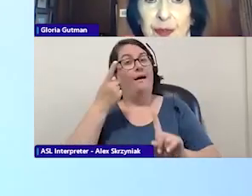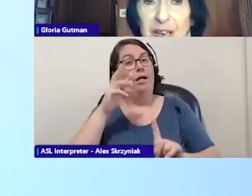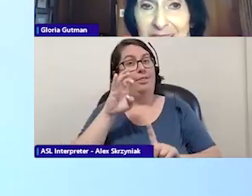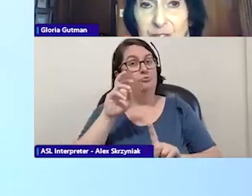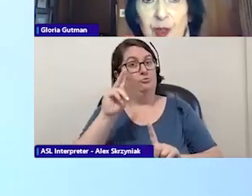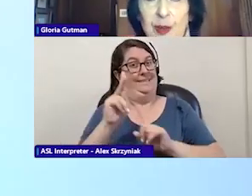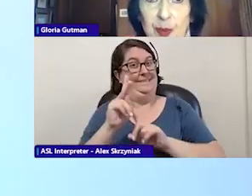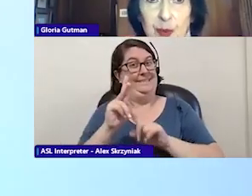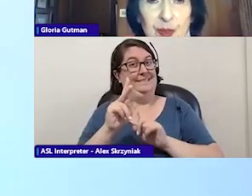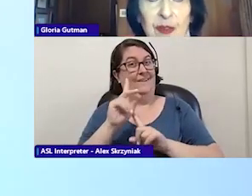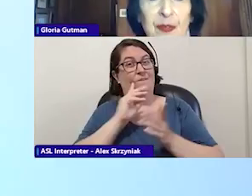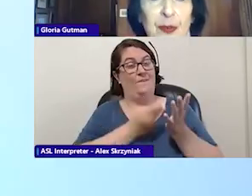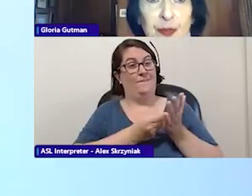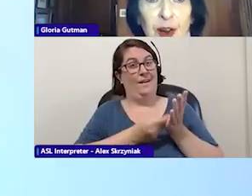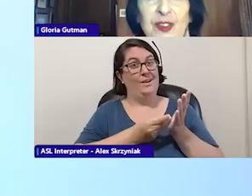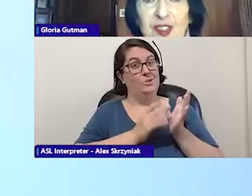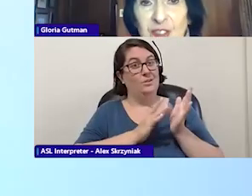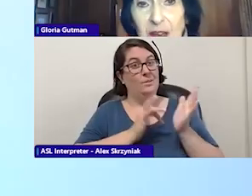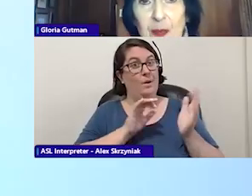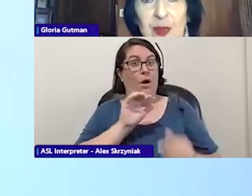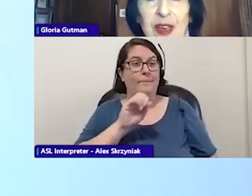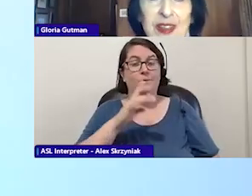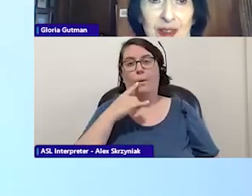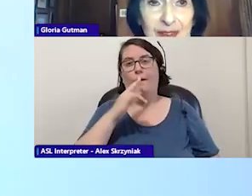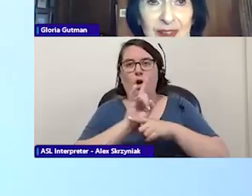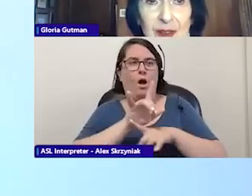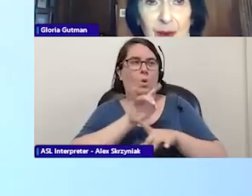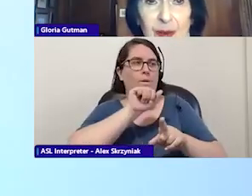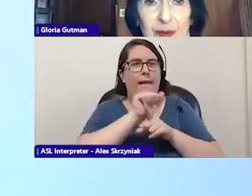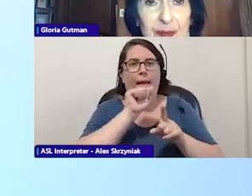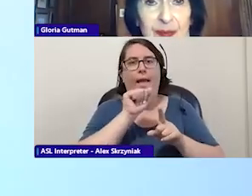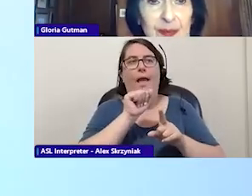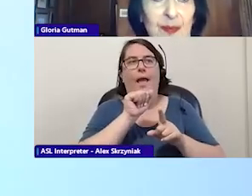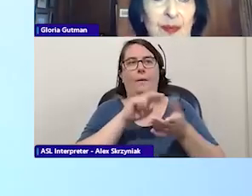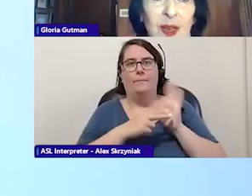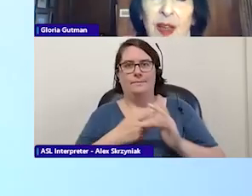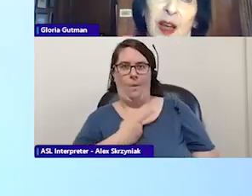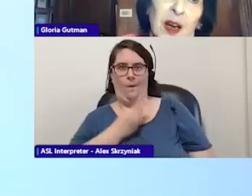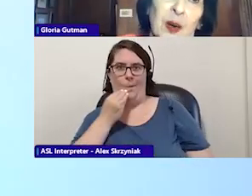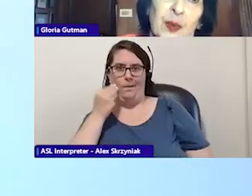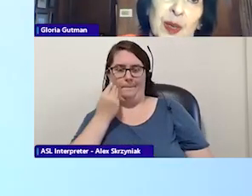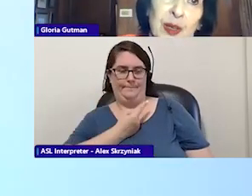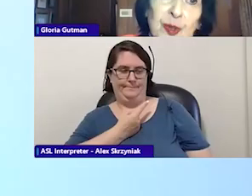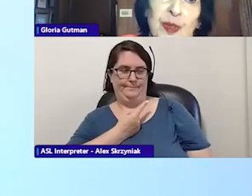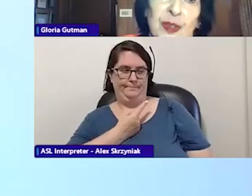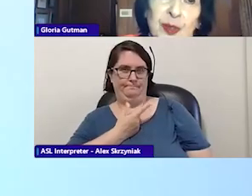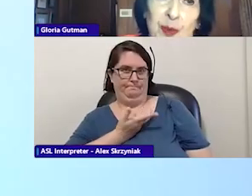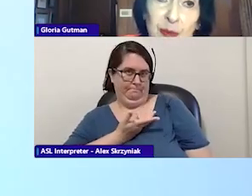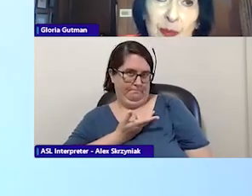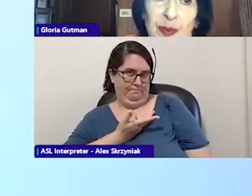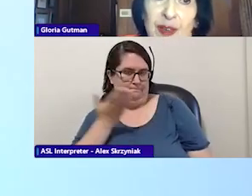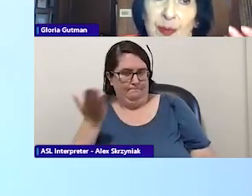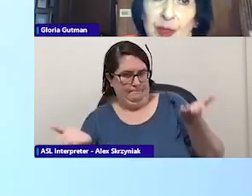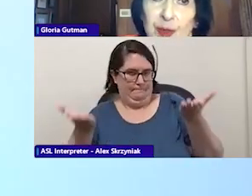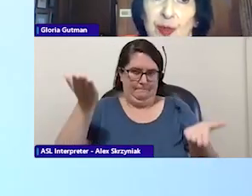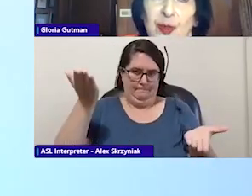for financial abuse, for frauds and scams, is living alone. We also need to